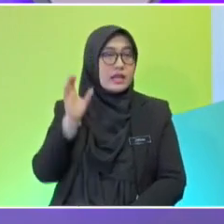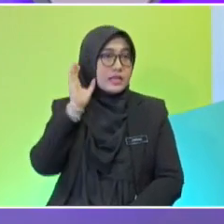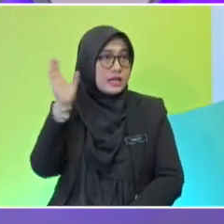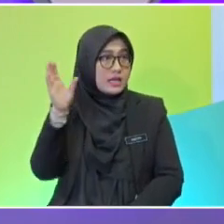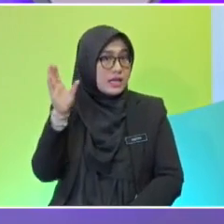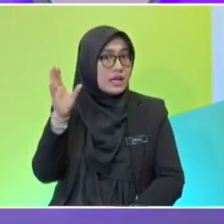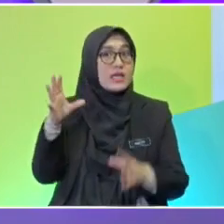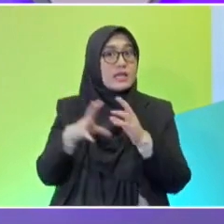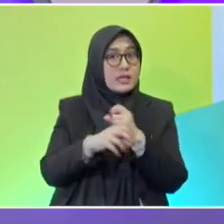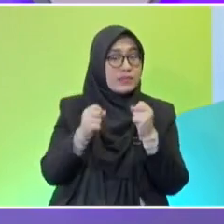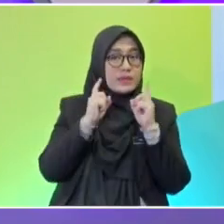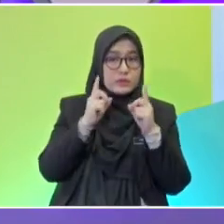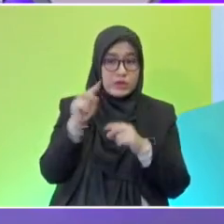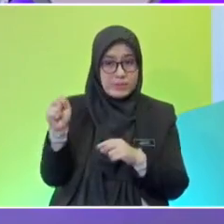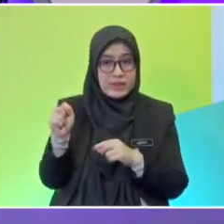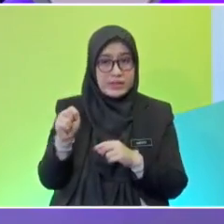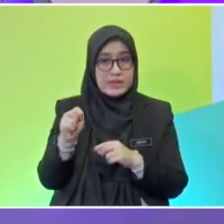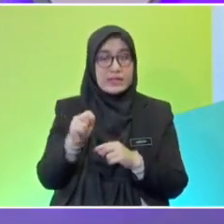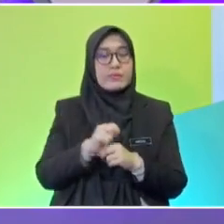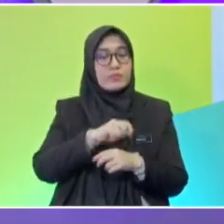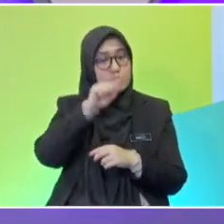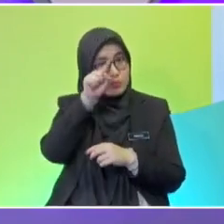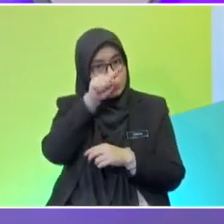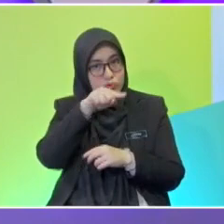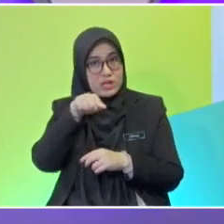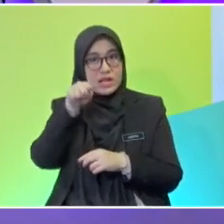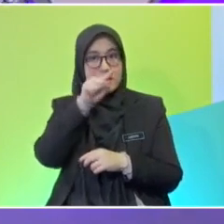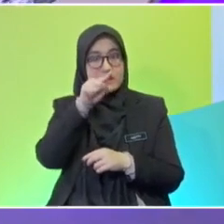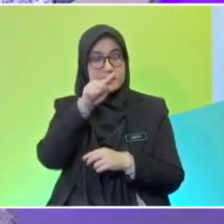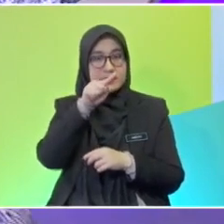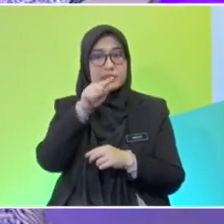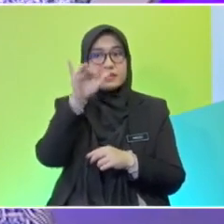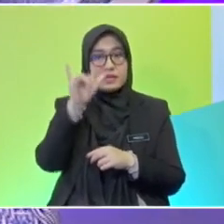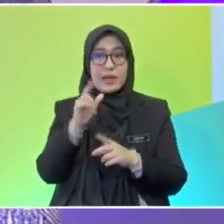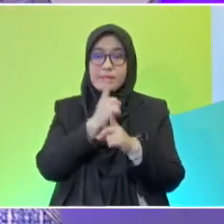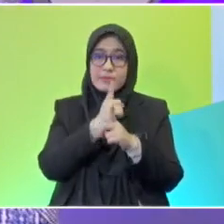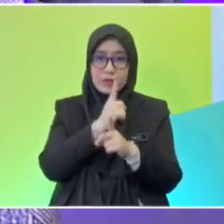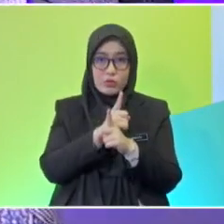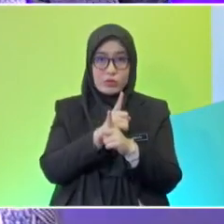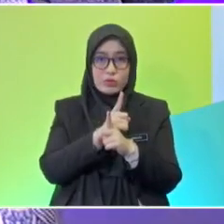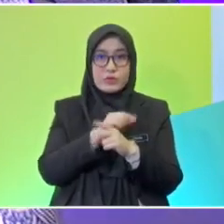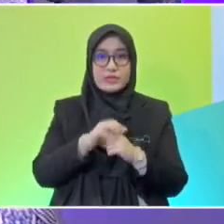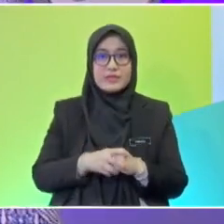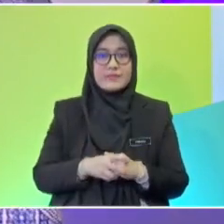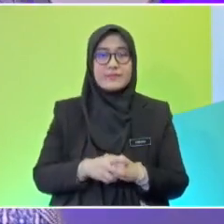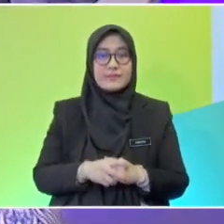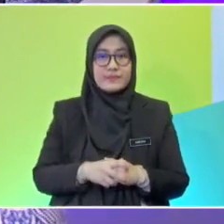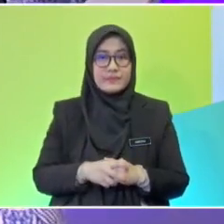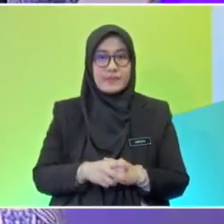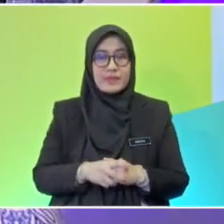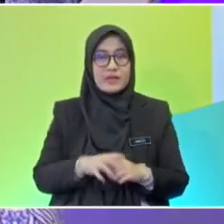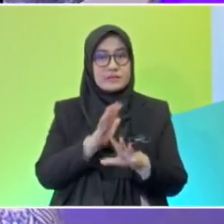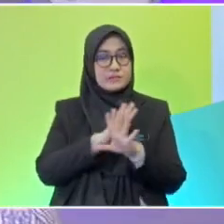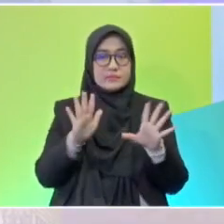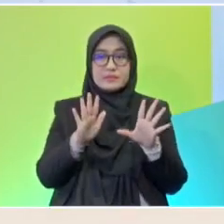a good instrument will be something like this. I shouldn't test pupils based on their prior knowledge, or I shouldn't